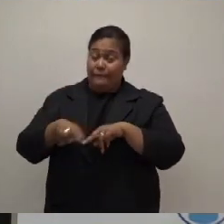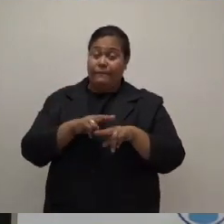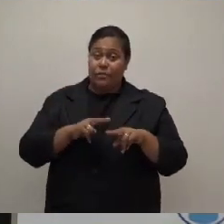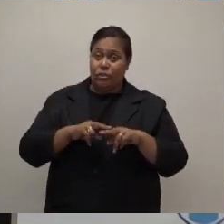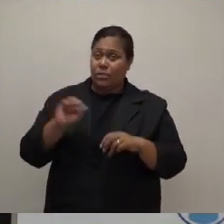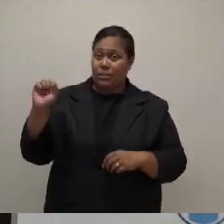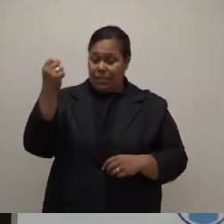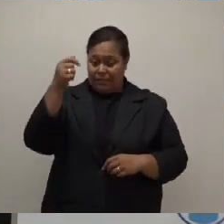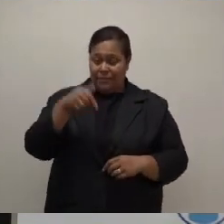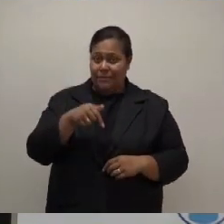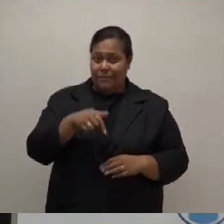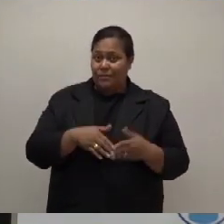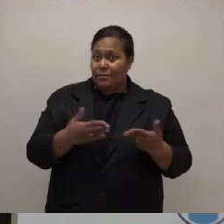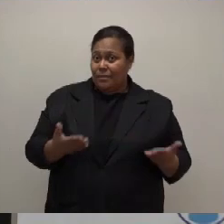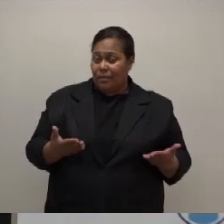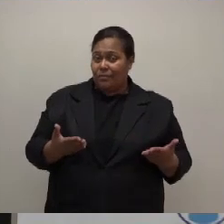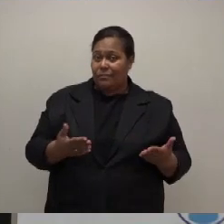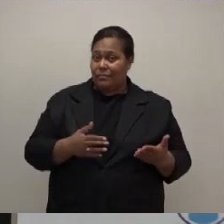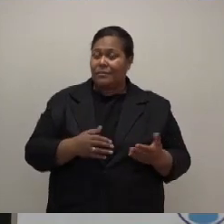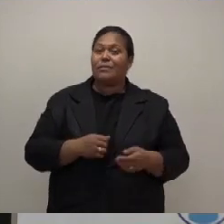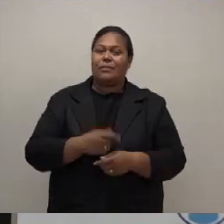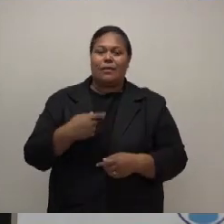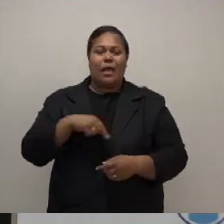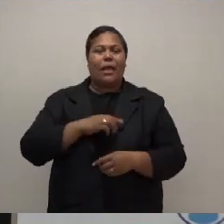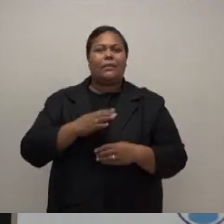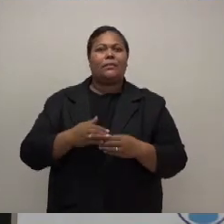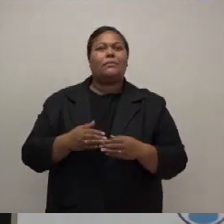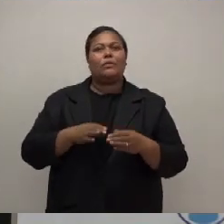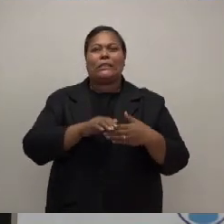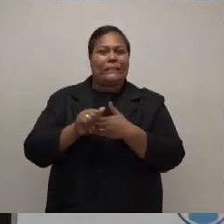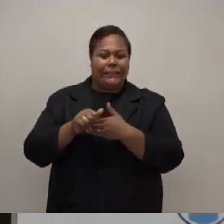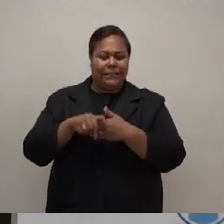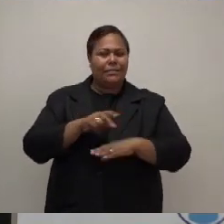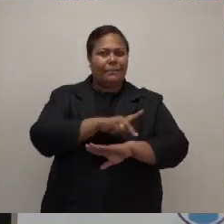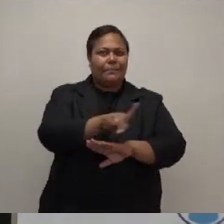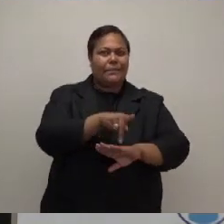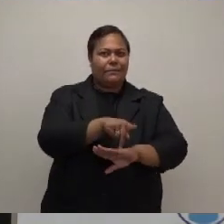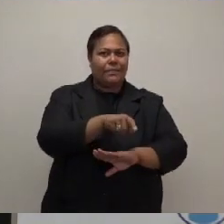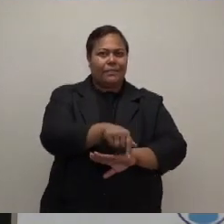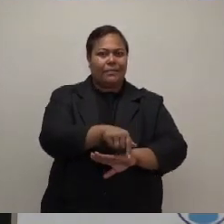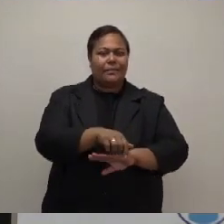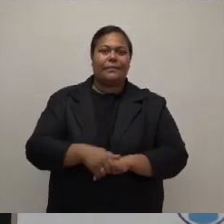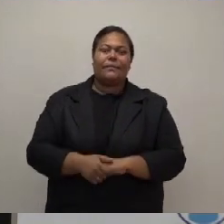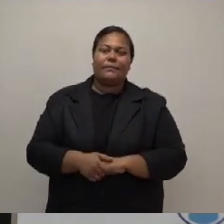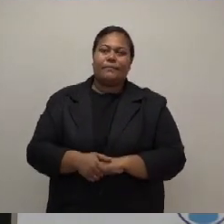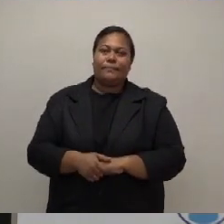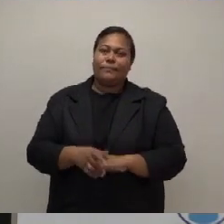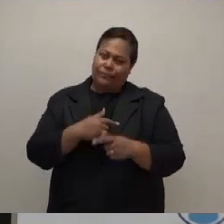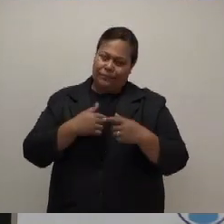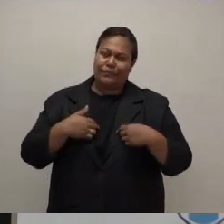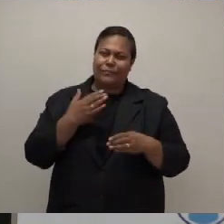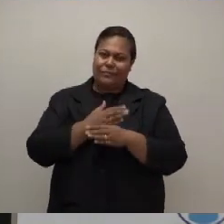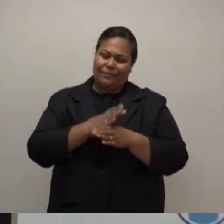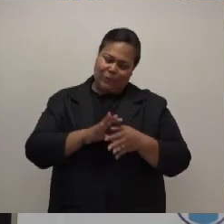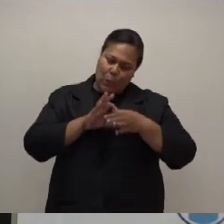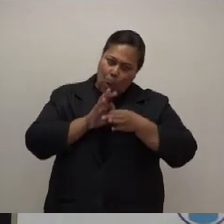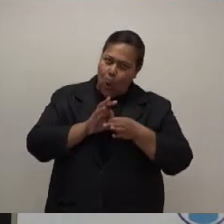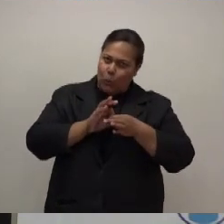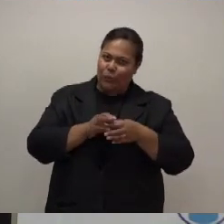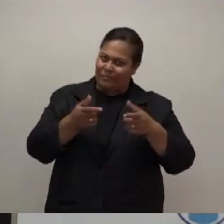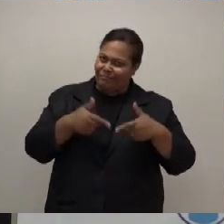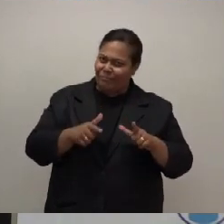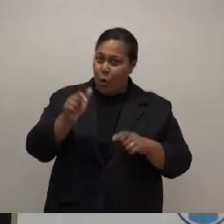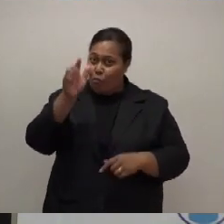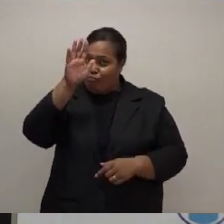puts us in a position to take the lead in the Pacific. We're working on our own bubble, a Bula